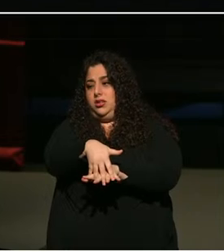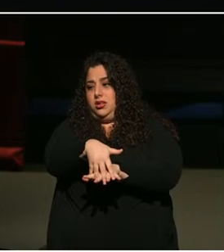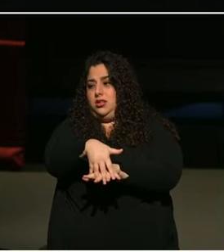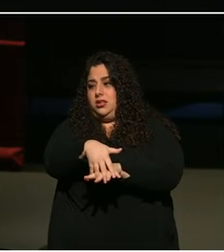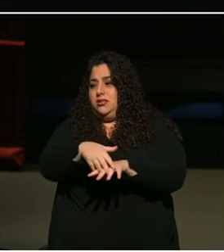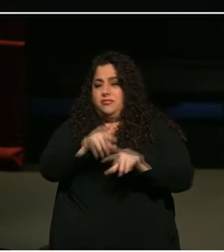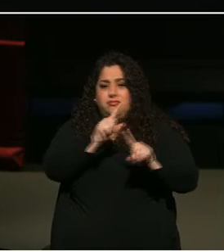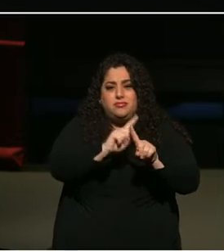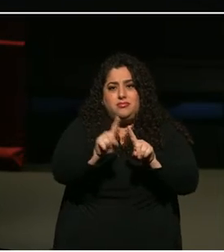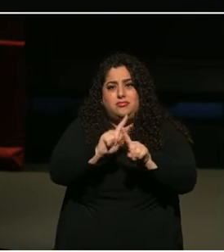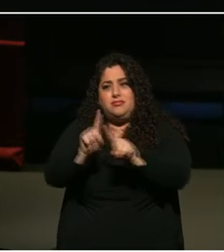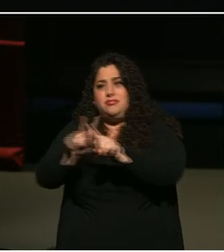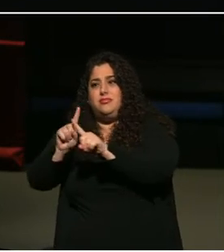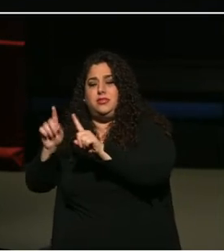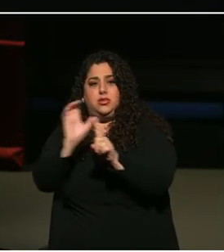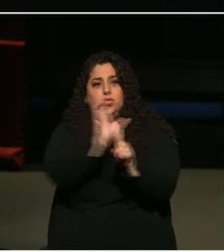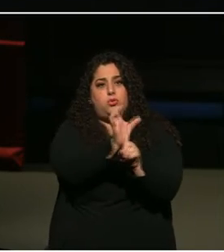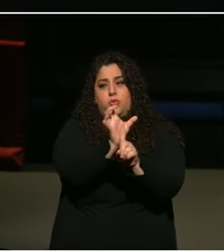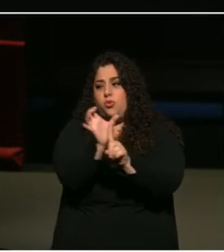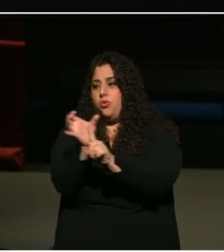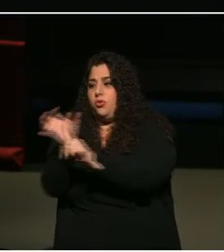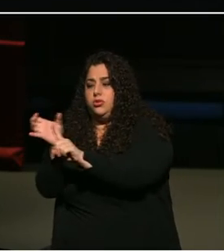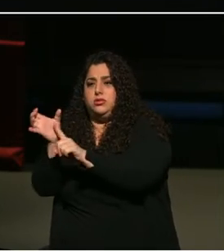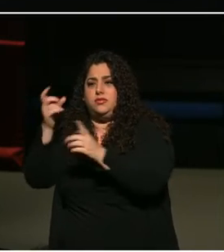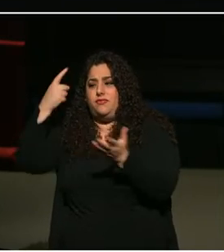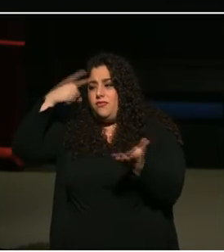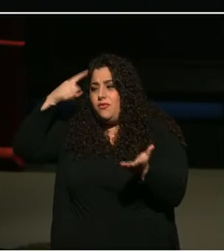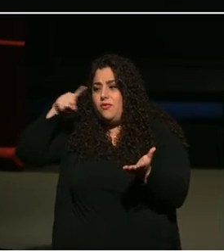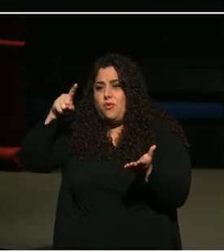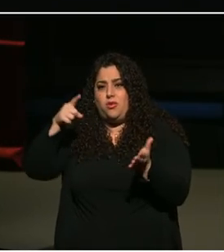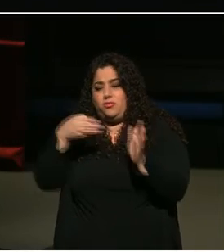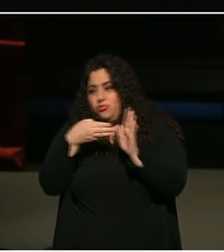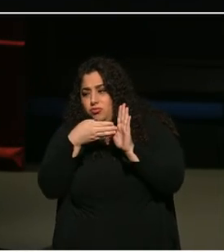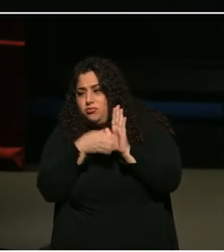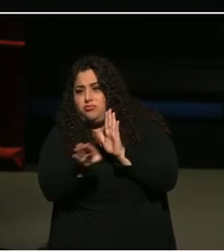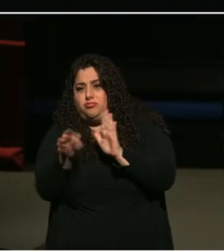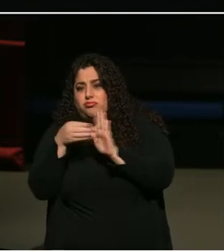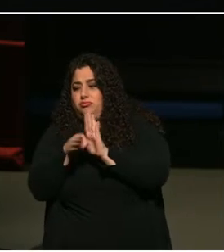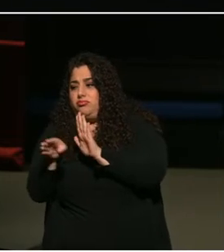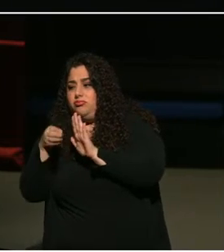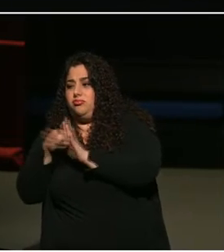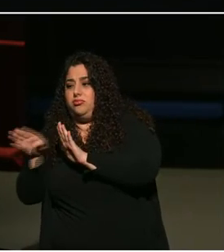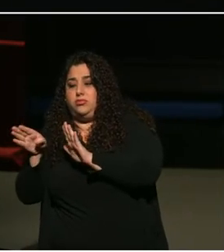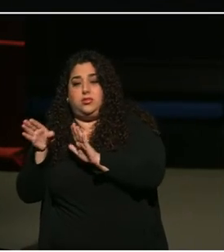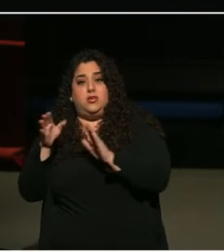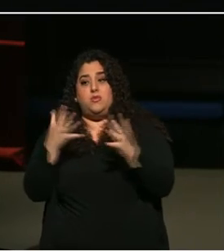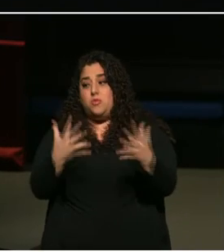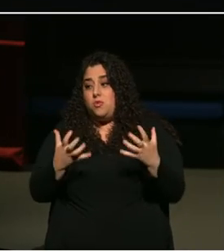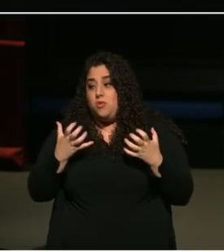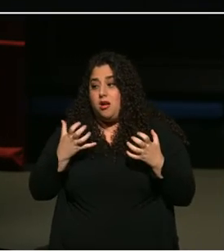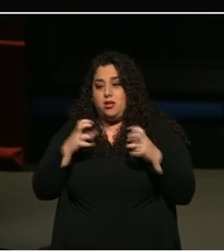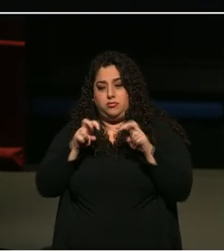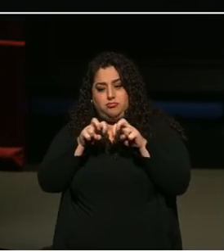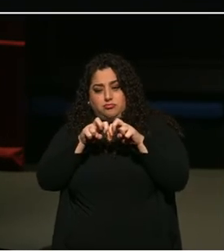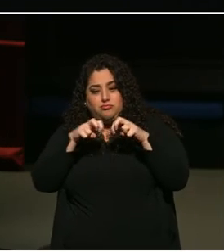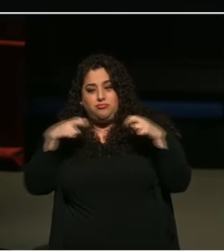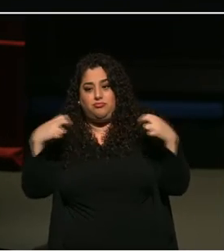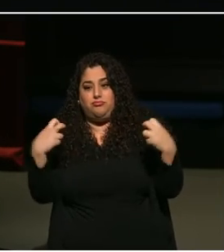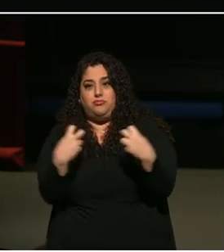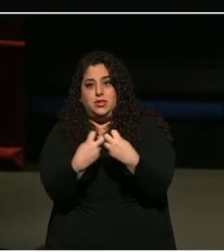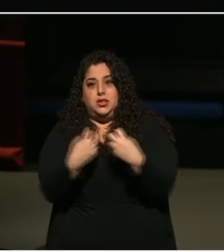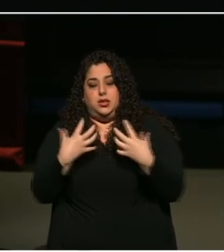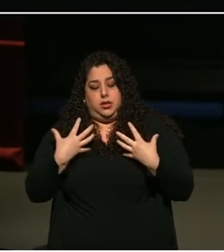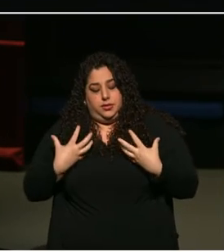to collectively support one another in this circle of healing. For those here on stage, for those of you in the audience, and